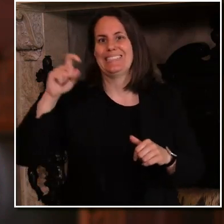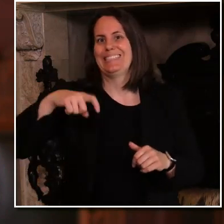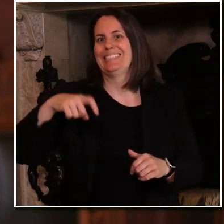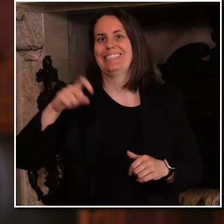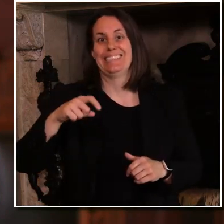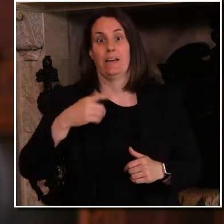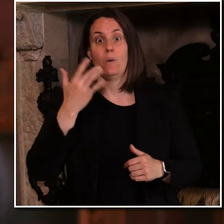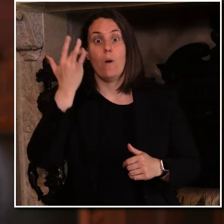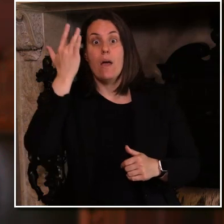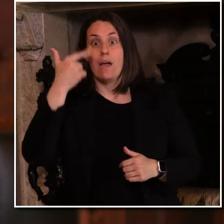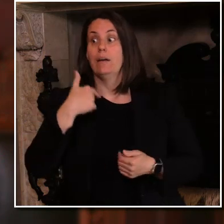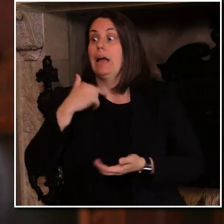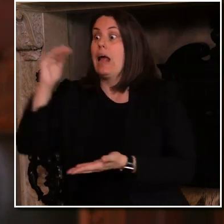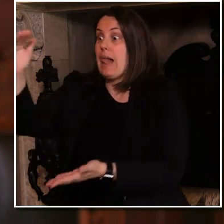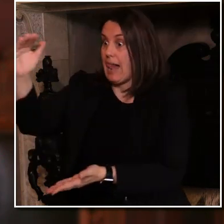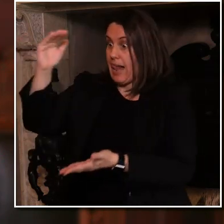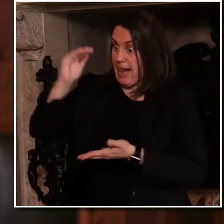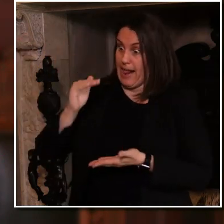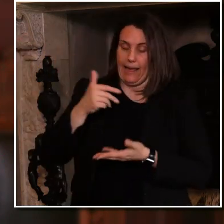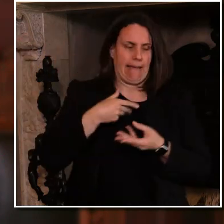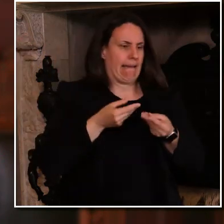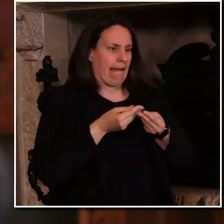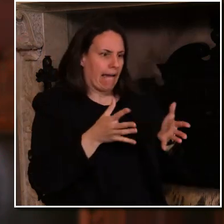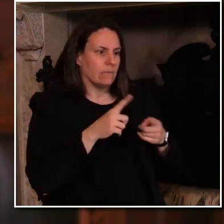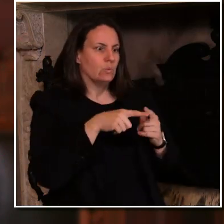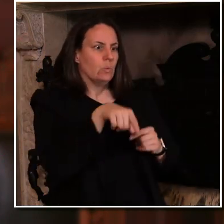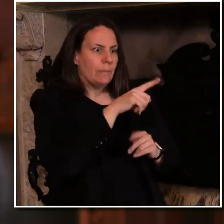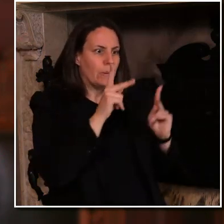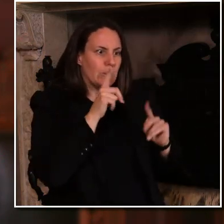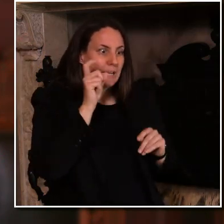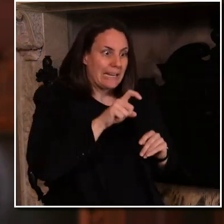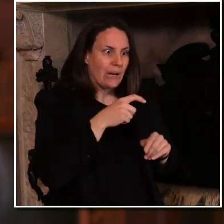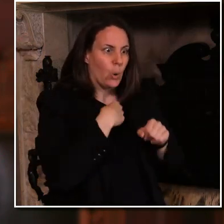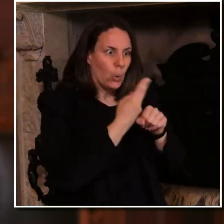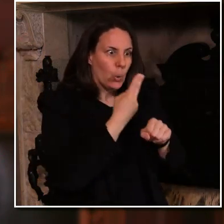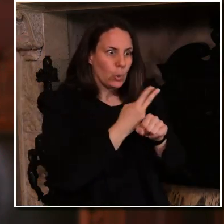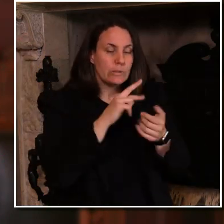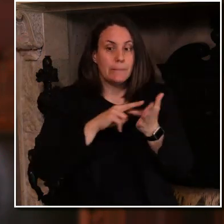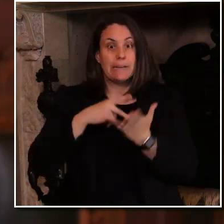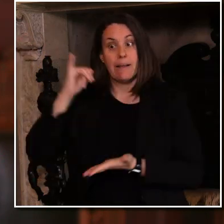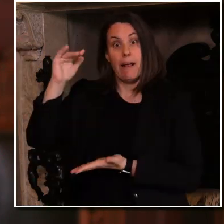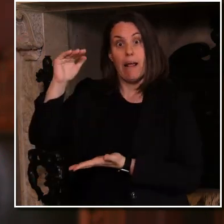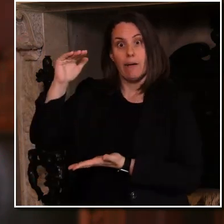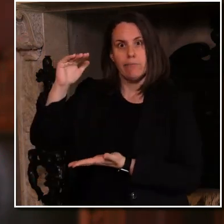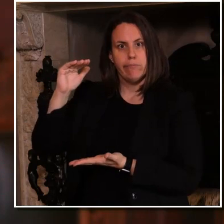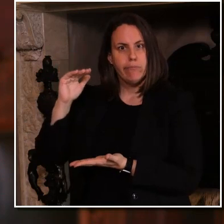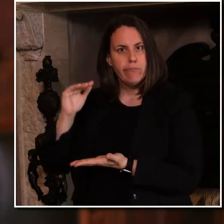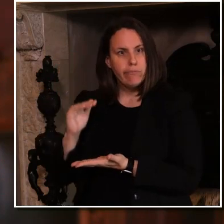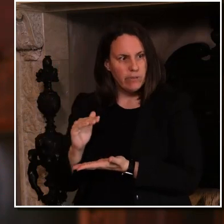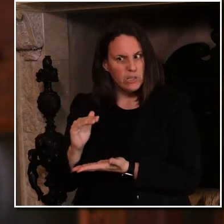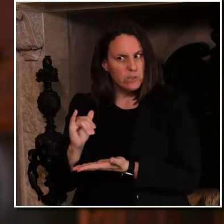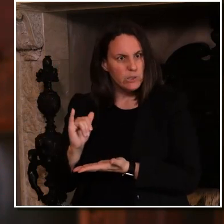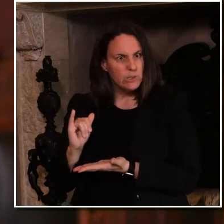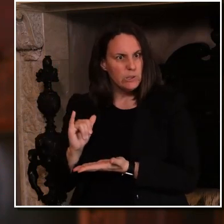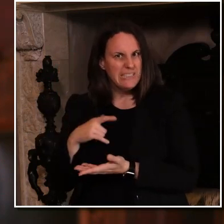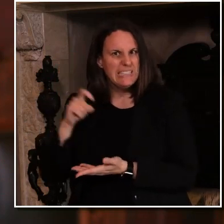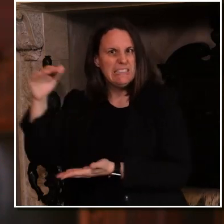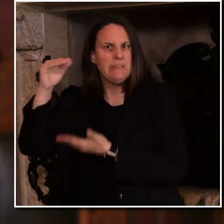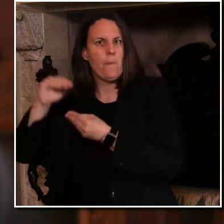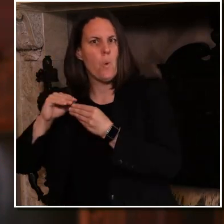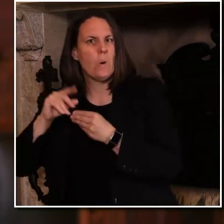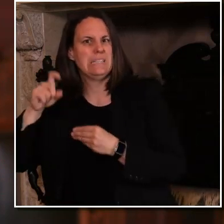those. And so the shortage we have had since the beginning continues, and